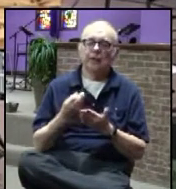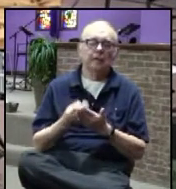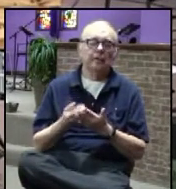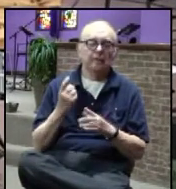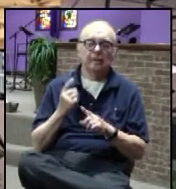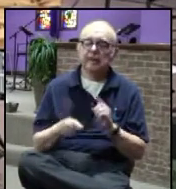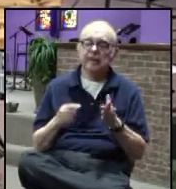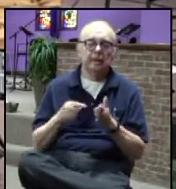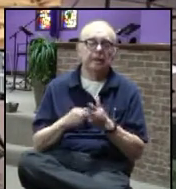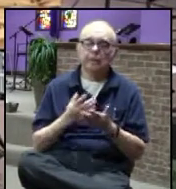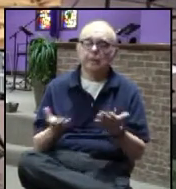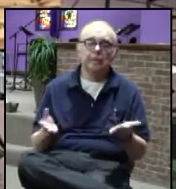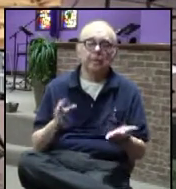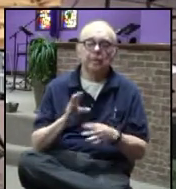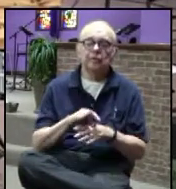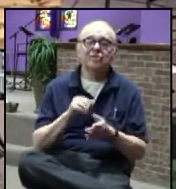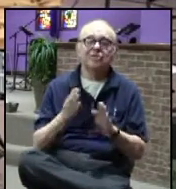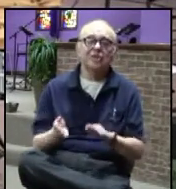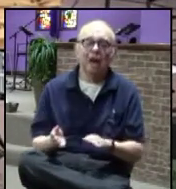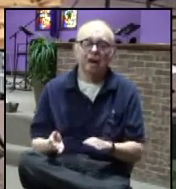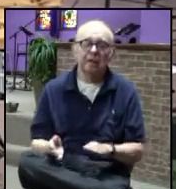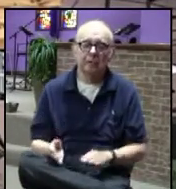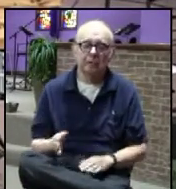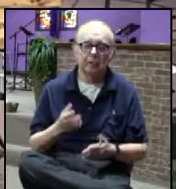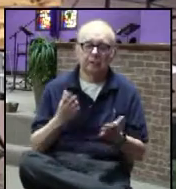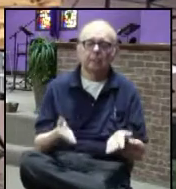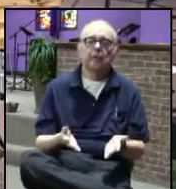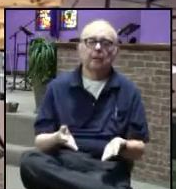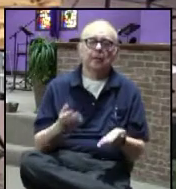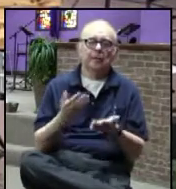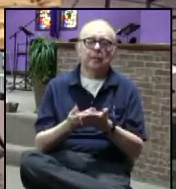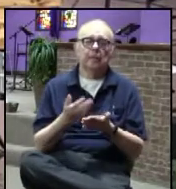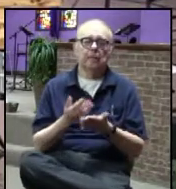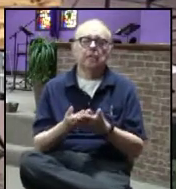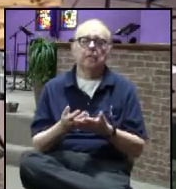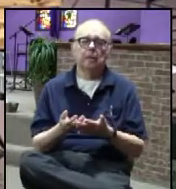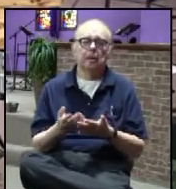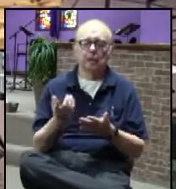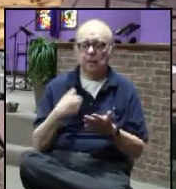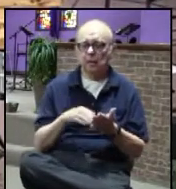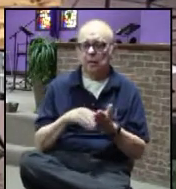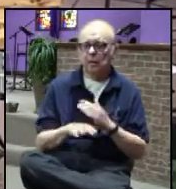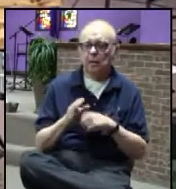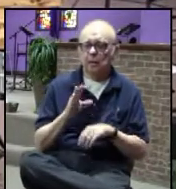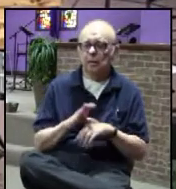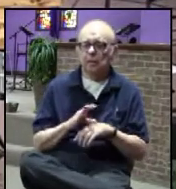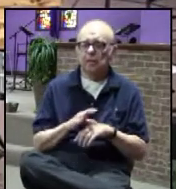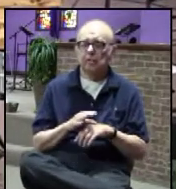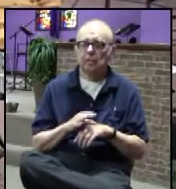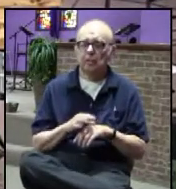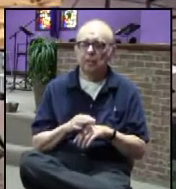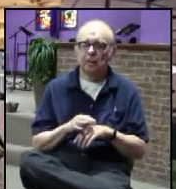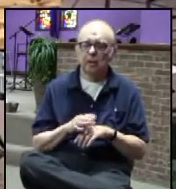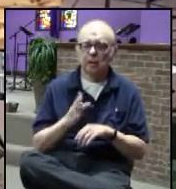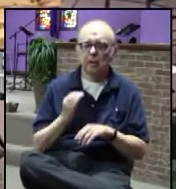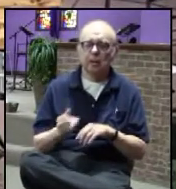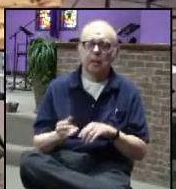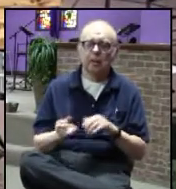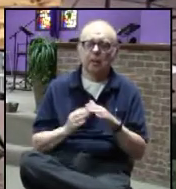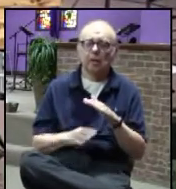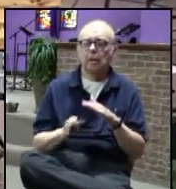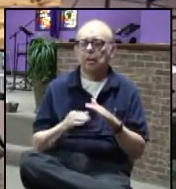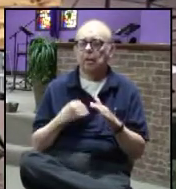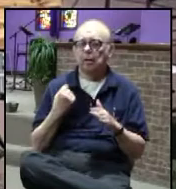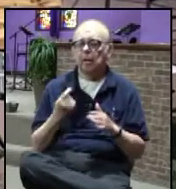anything. They're dying. The rest of the money comes back into this church because